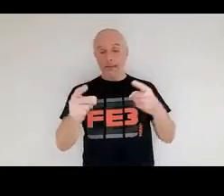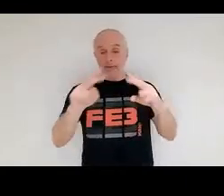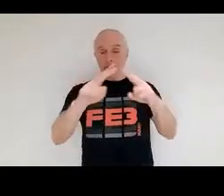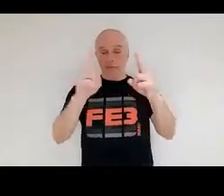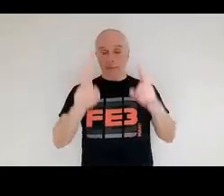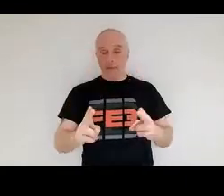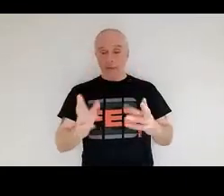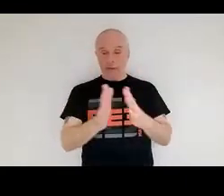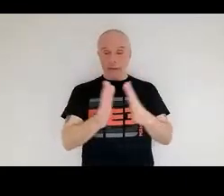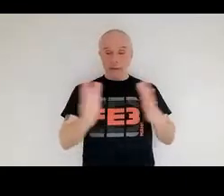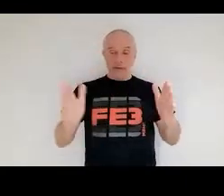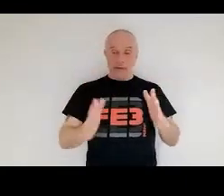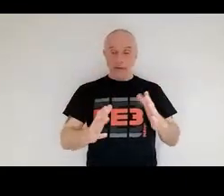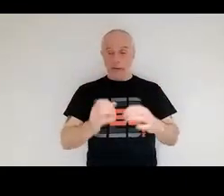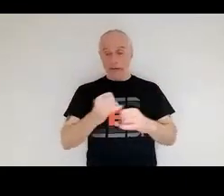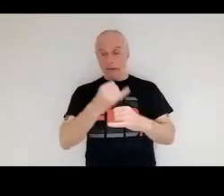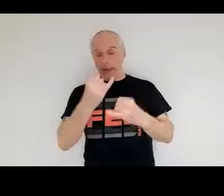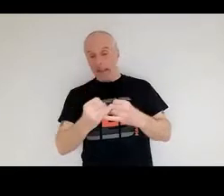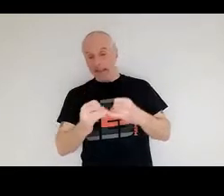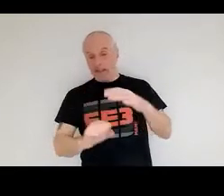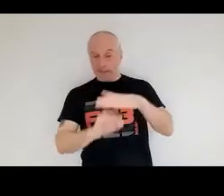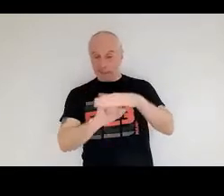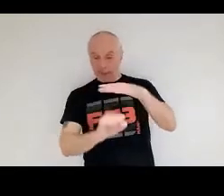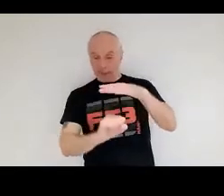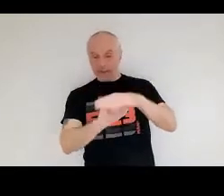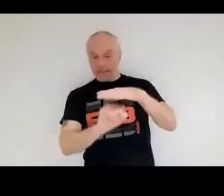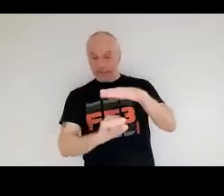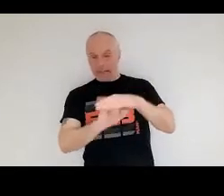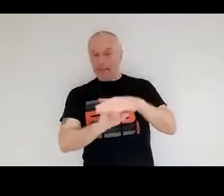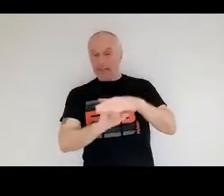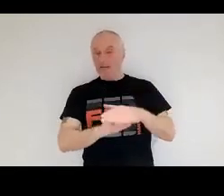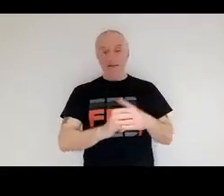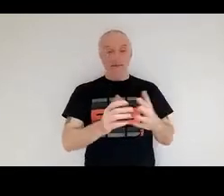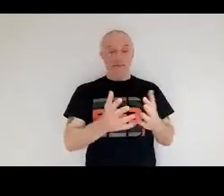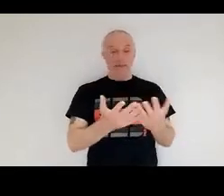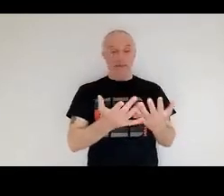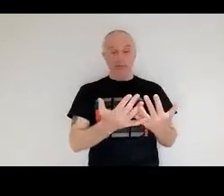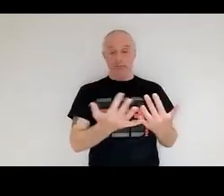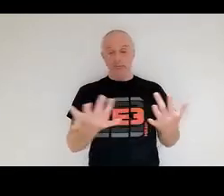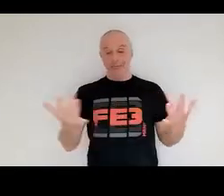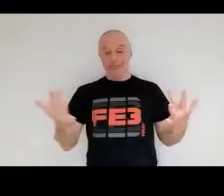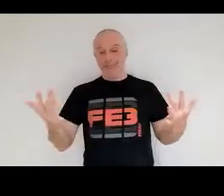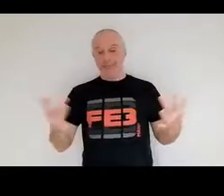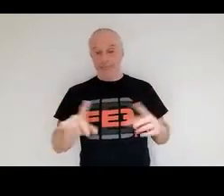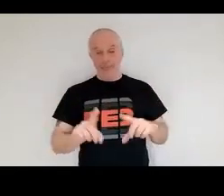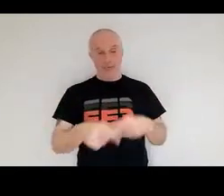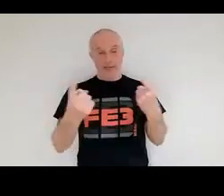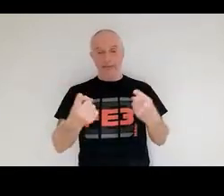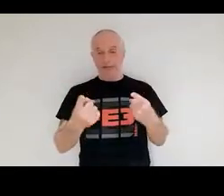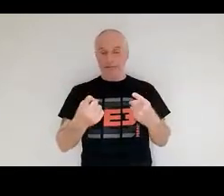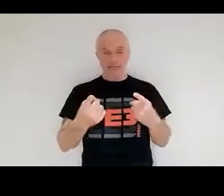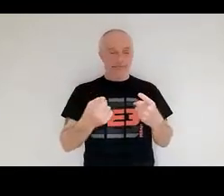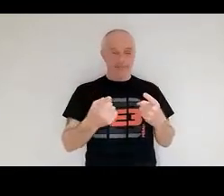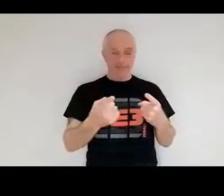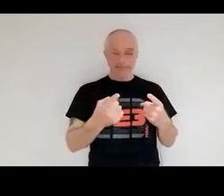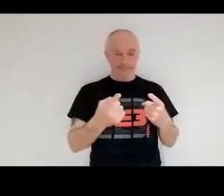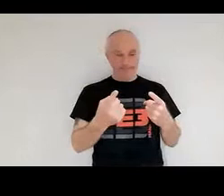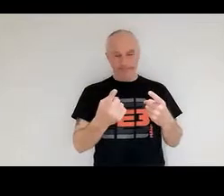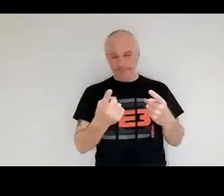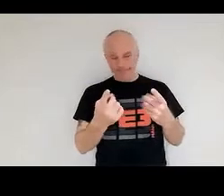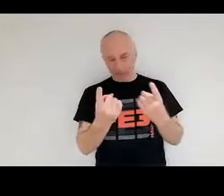gas pressure, etc., etc., etc. There are lots of different factors that are at play when it comes to